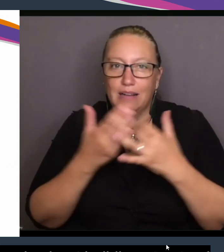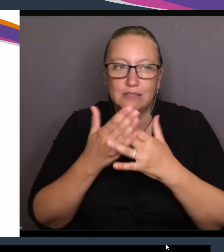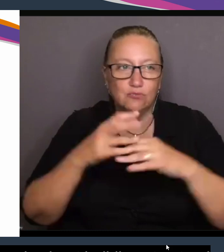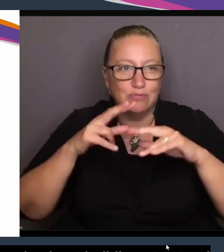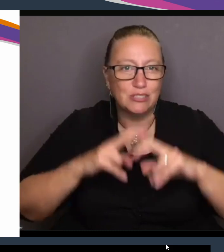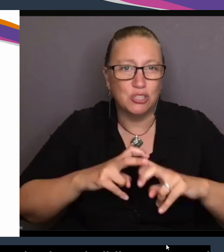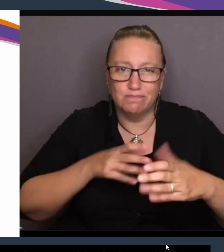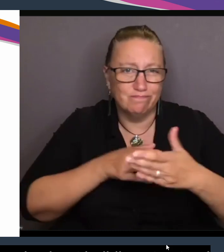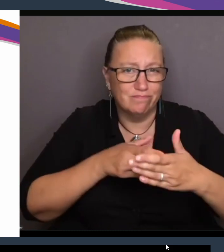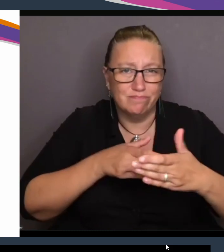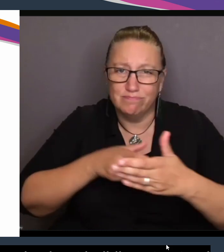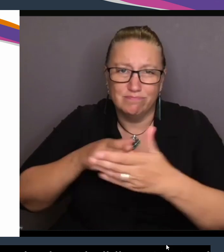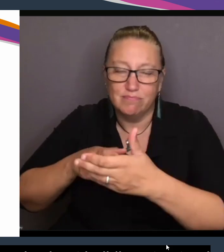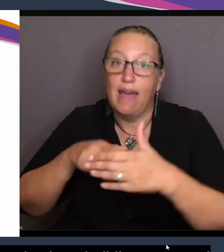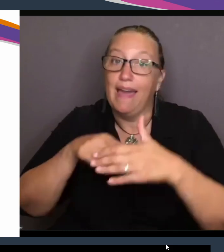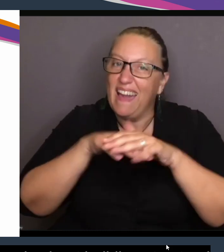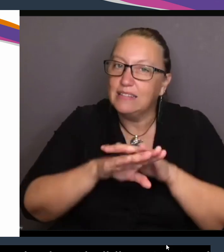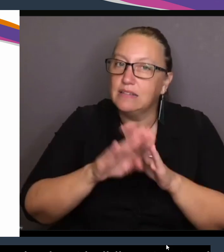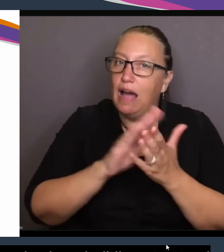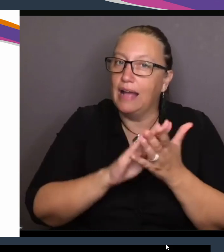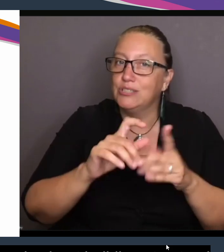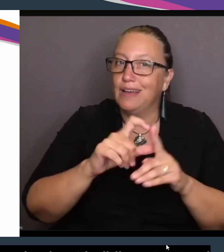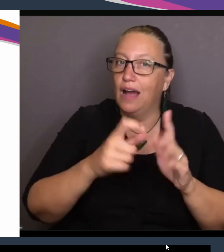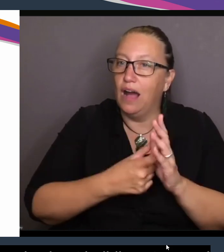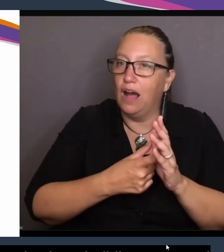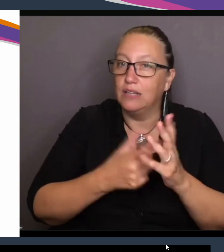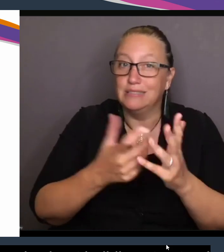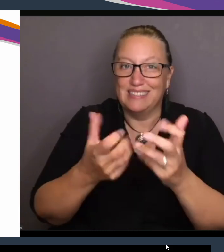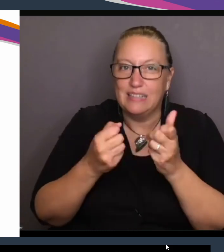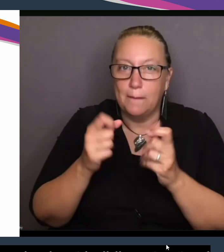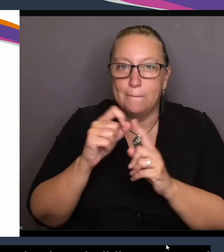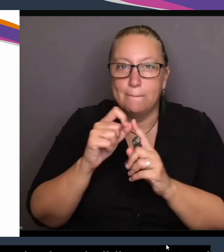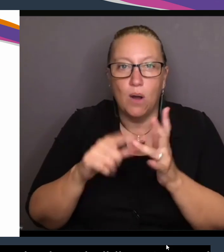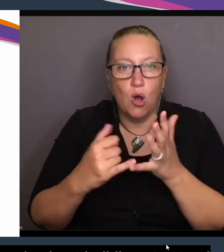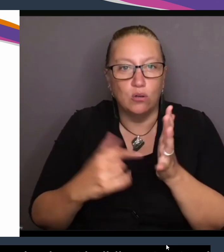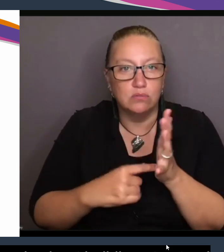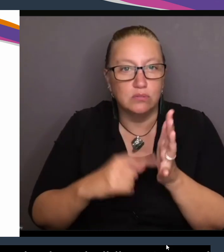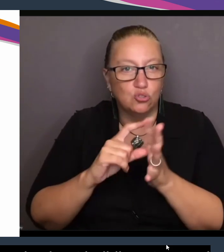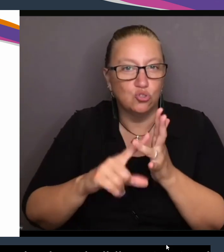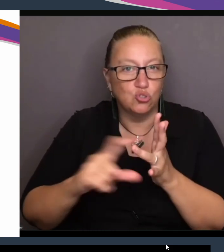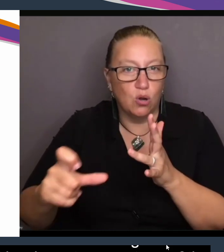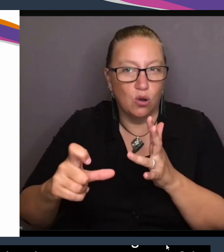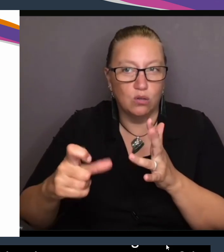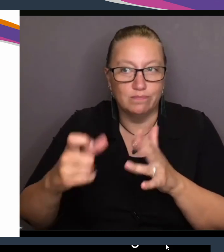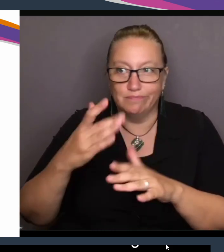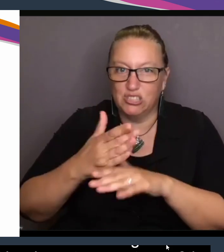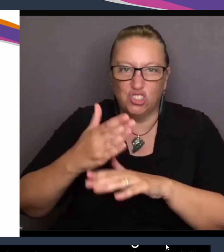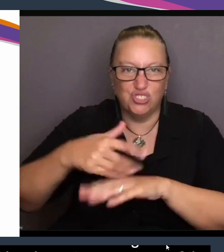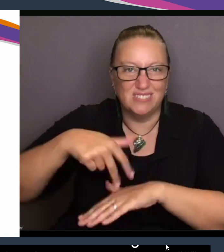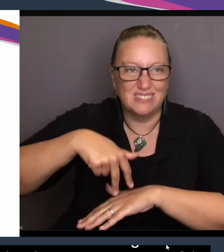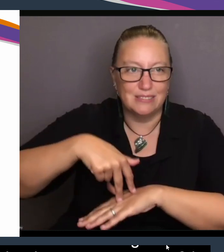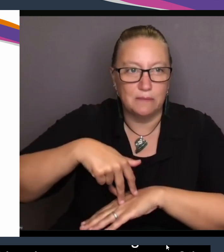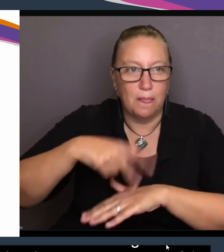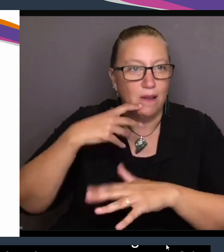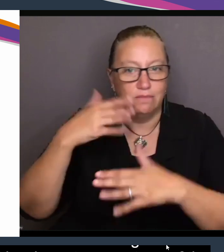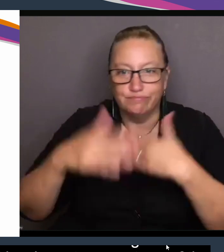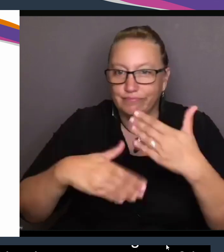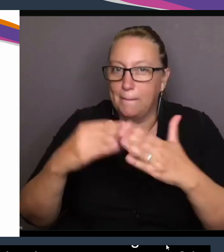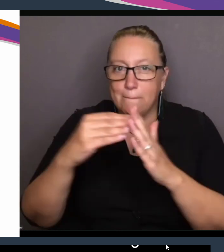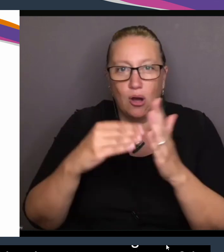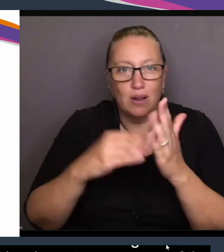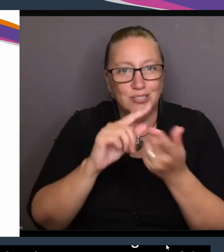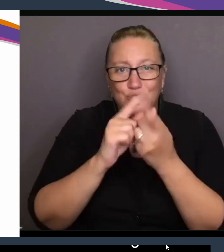study to securing postdoctoral positions and influencing policy settings. So we are working on change that. So what's